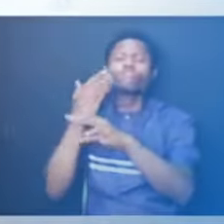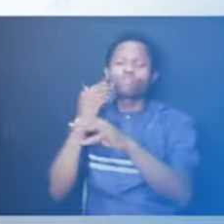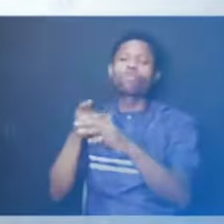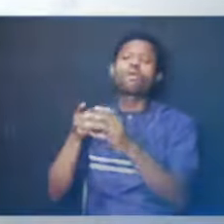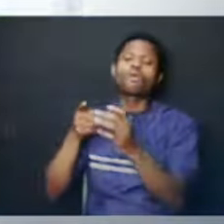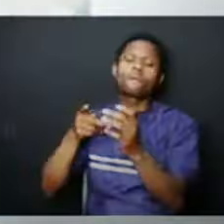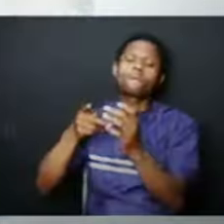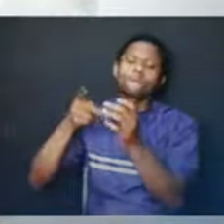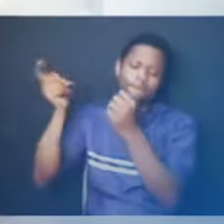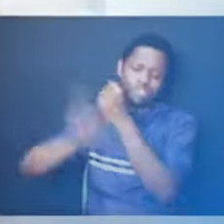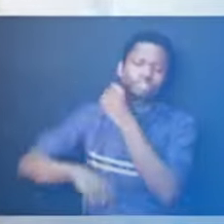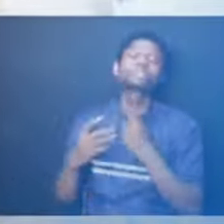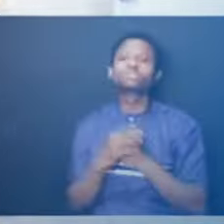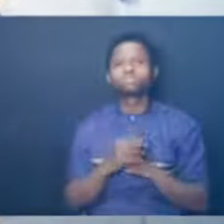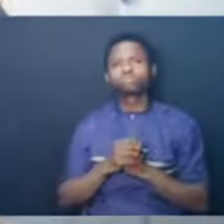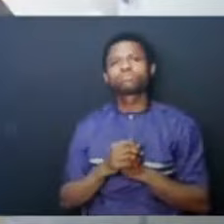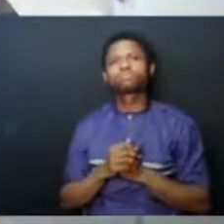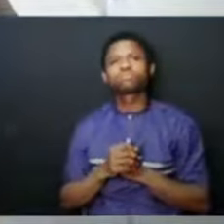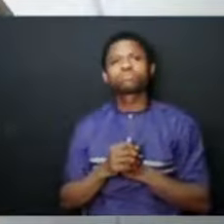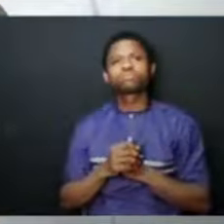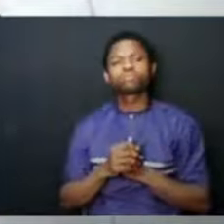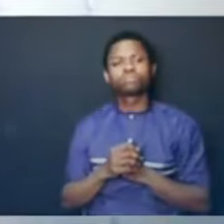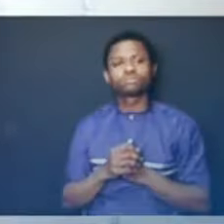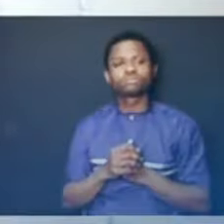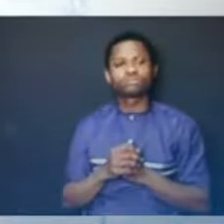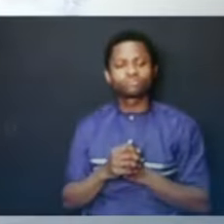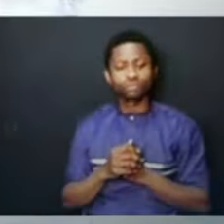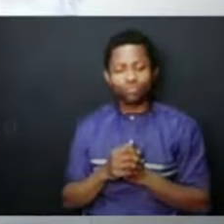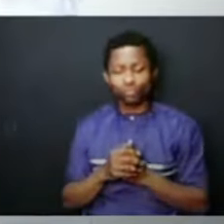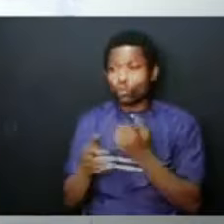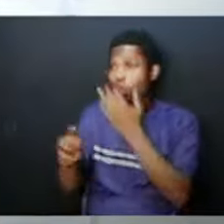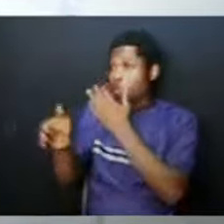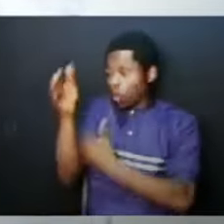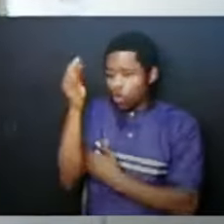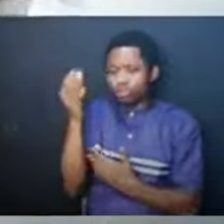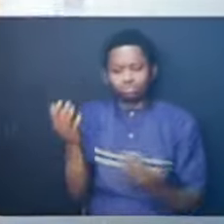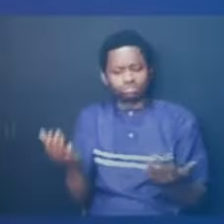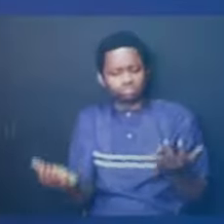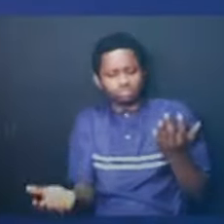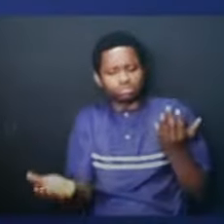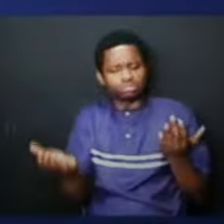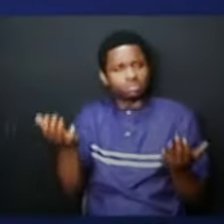God judges. God weighs